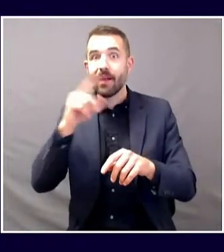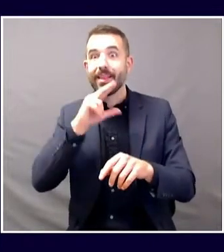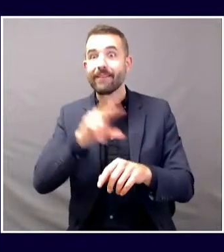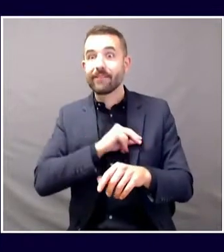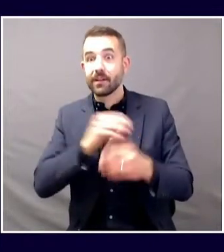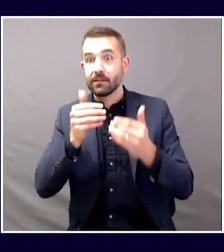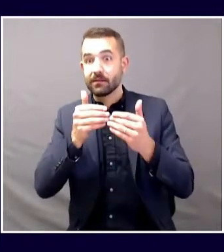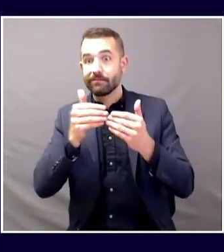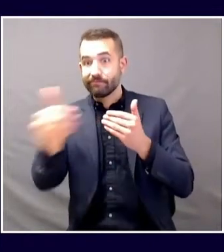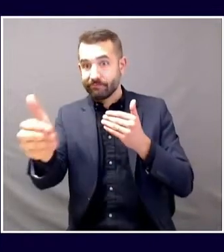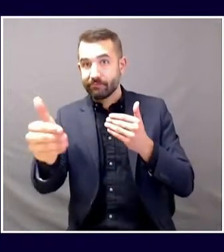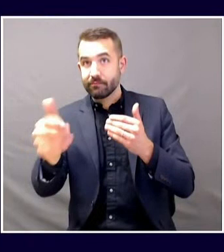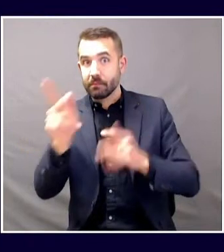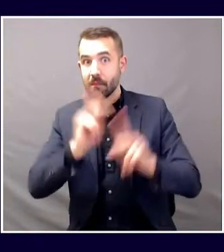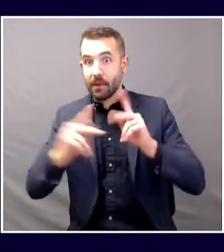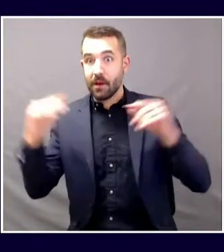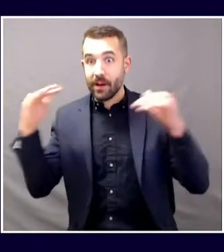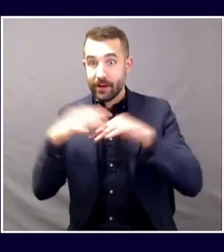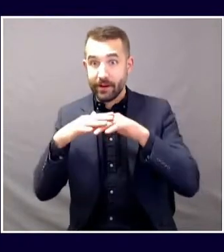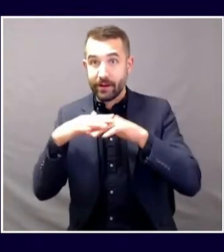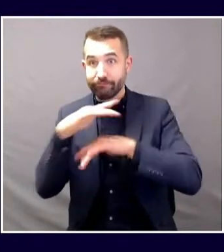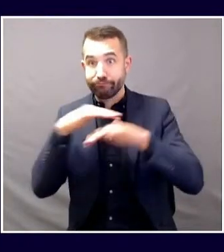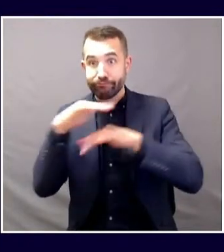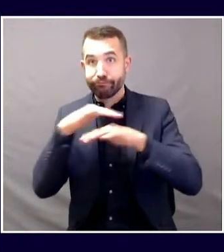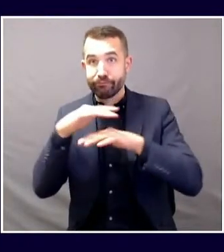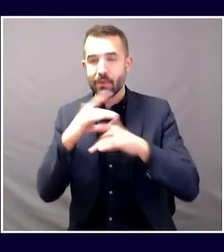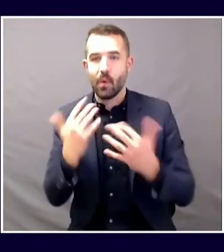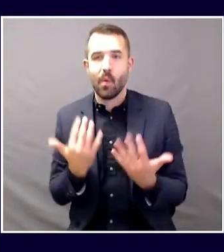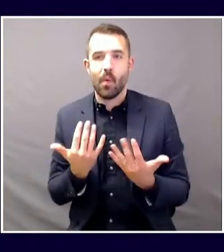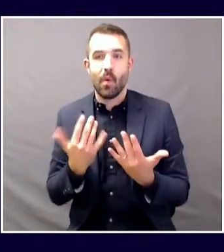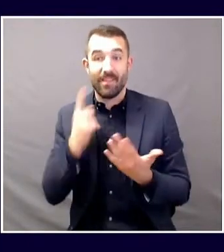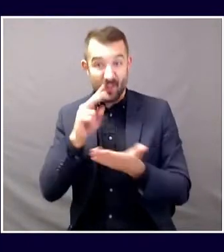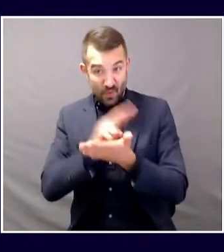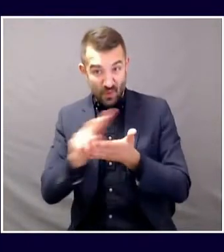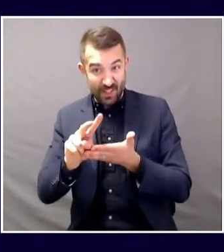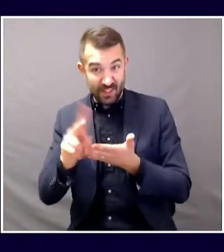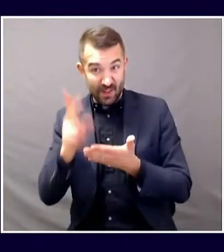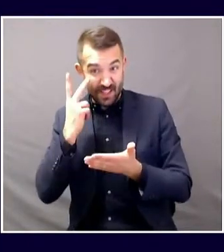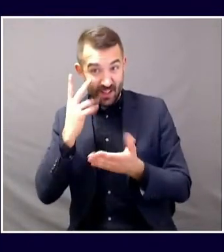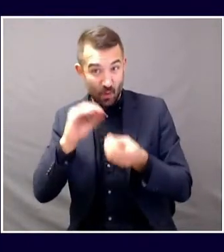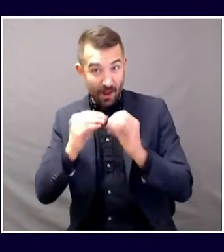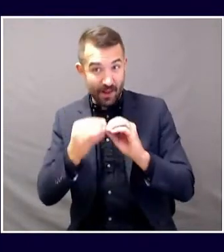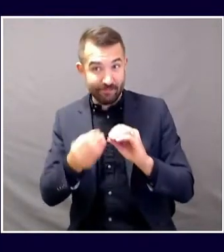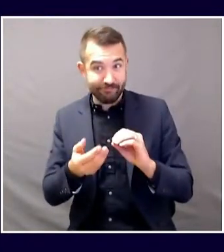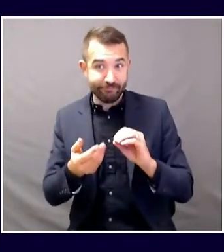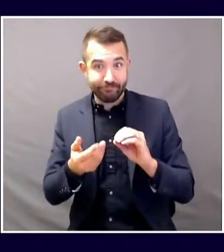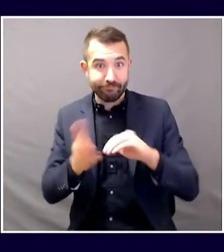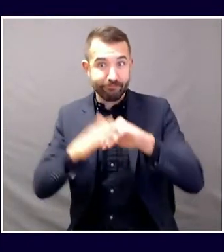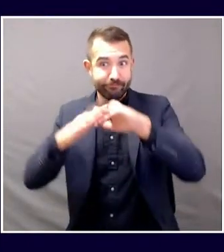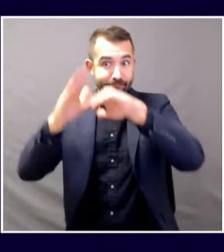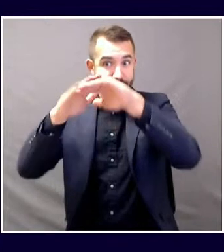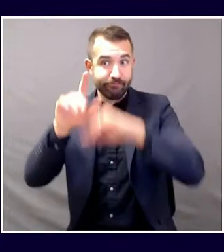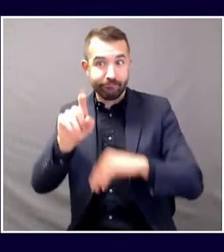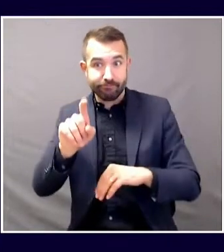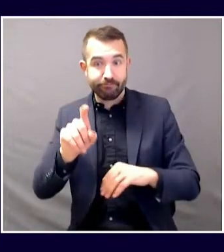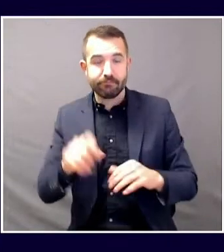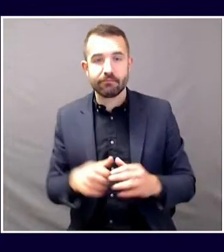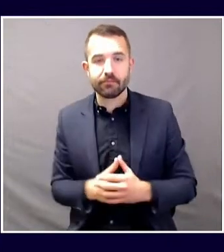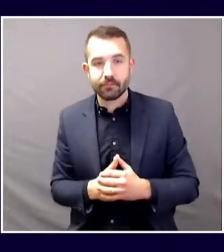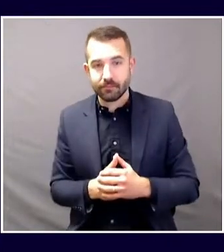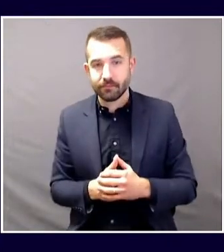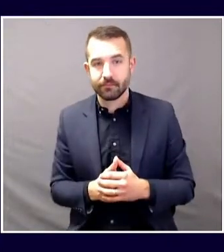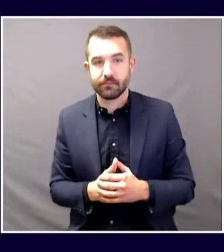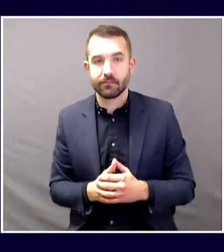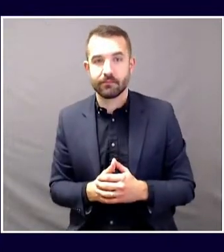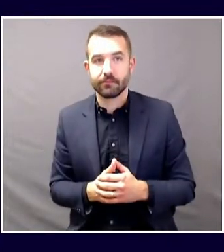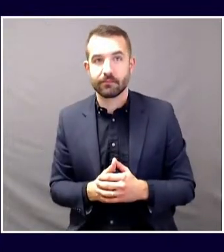that be kind of one incubation period after, or what's your sense of that? Great, good, Evan. I'll say two things. Yes, you're generally